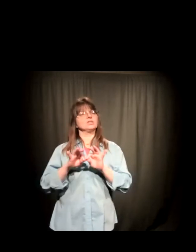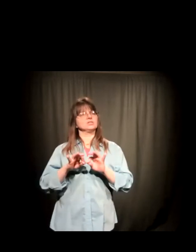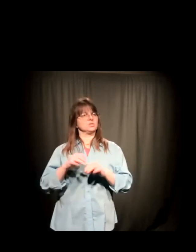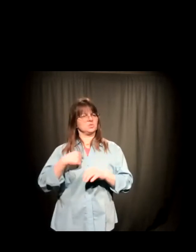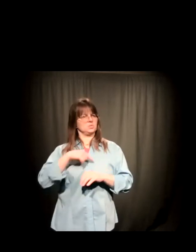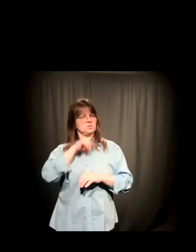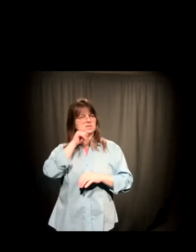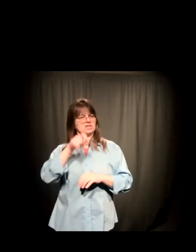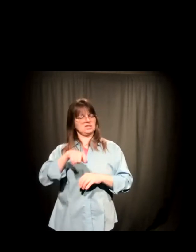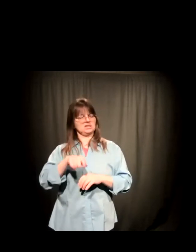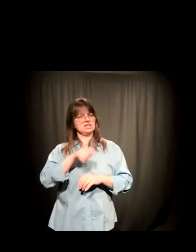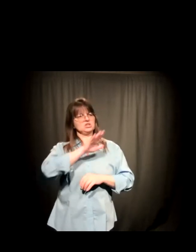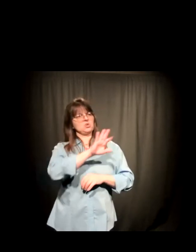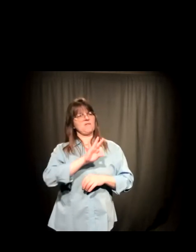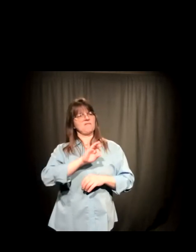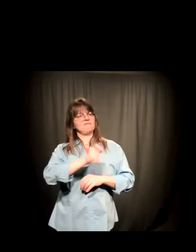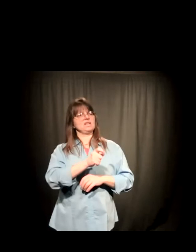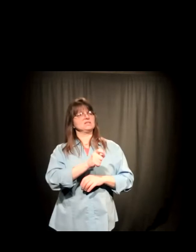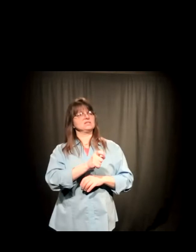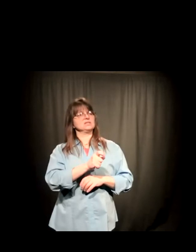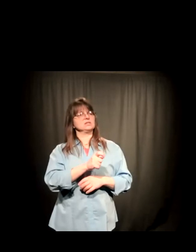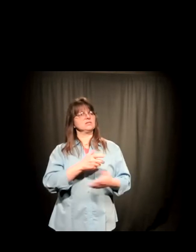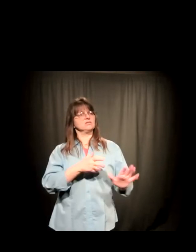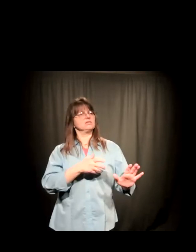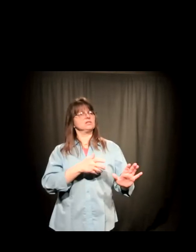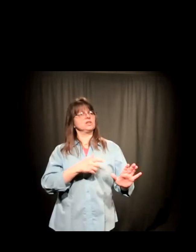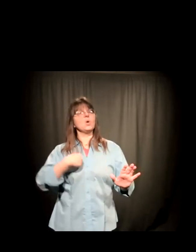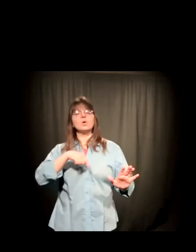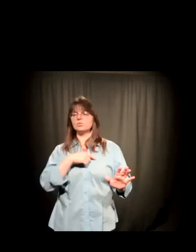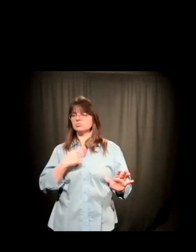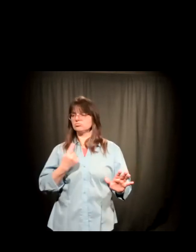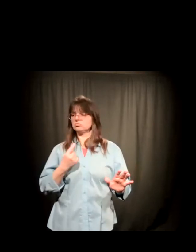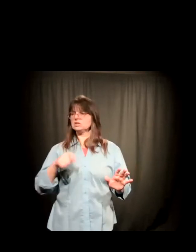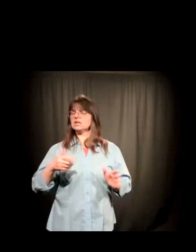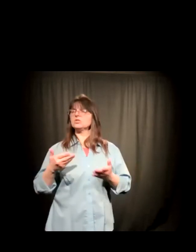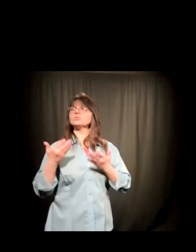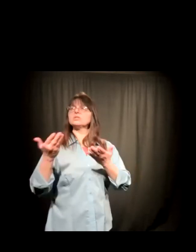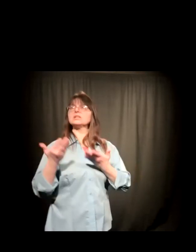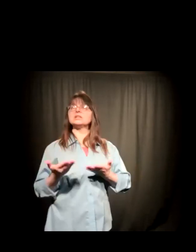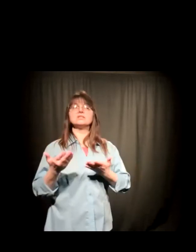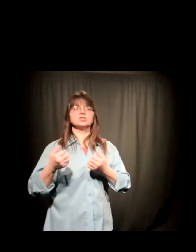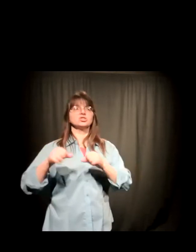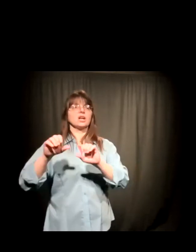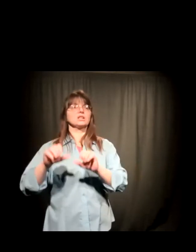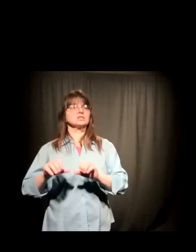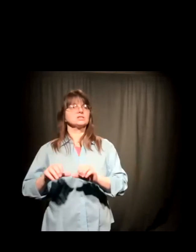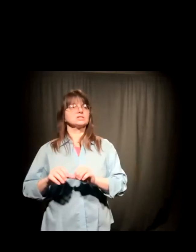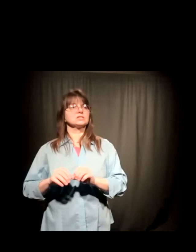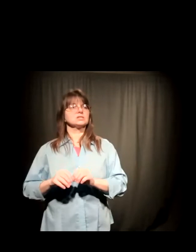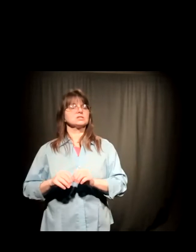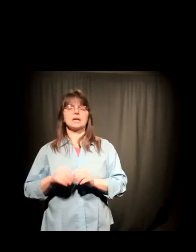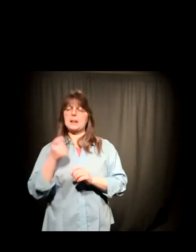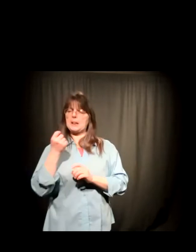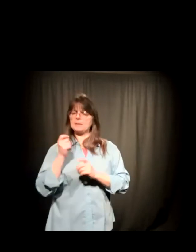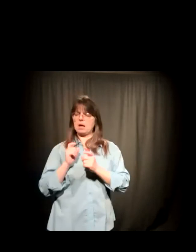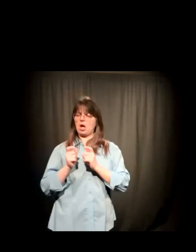fixed. All they needed was a chance. In a slightly altered social environment, they wouldn't